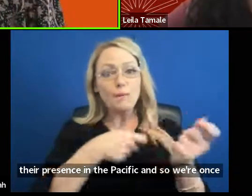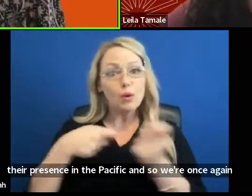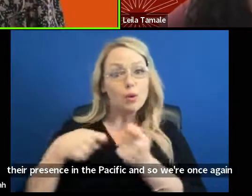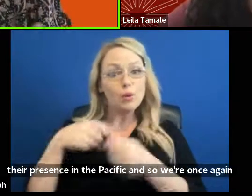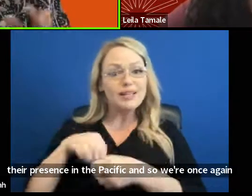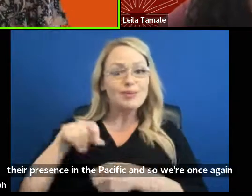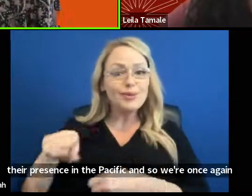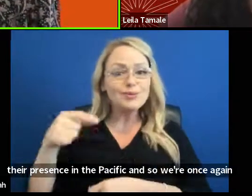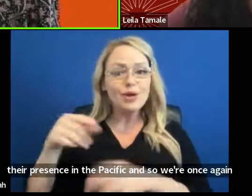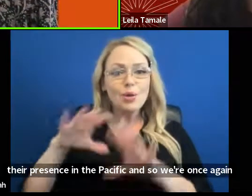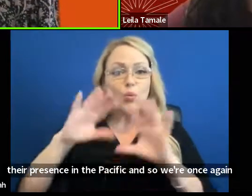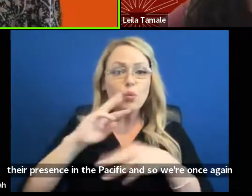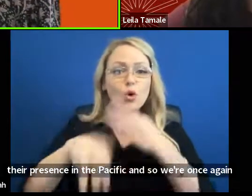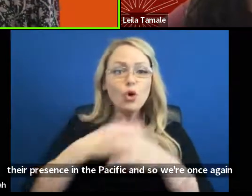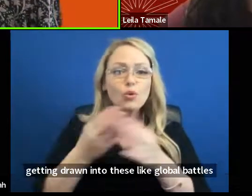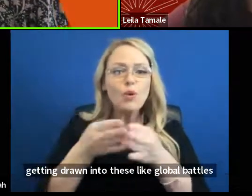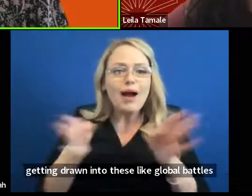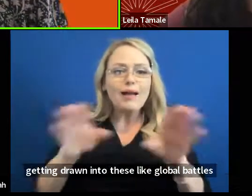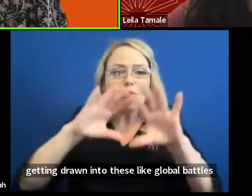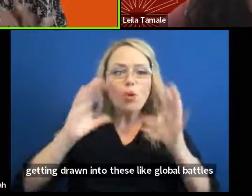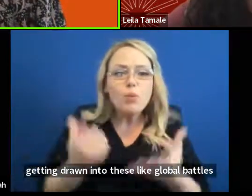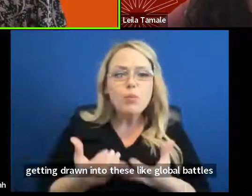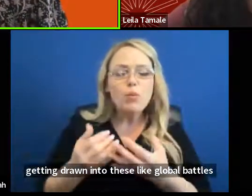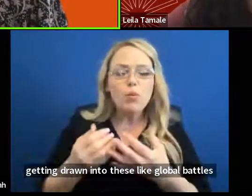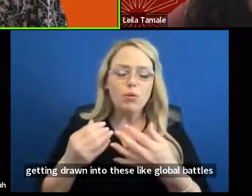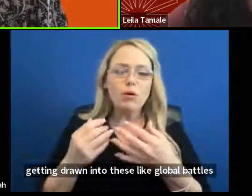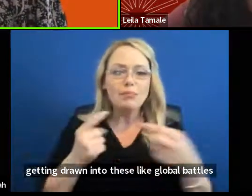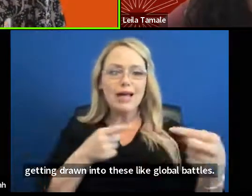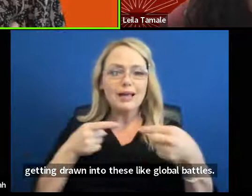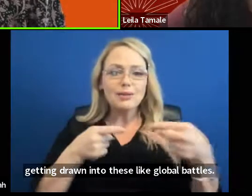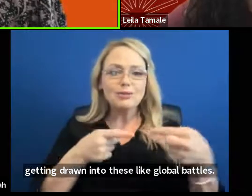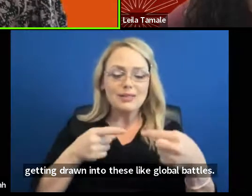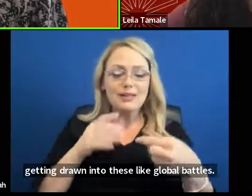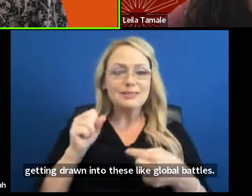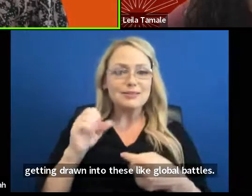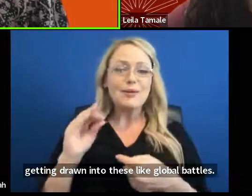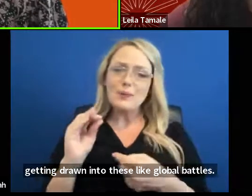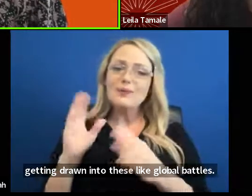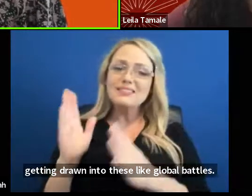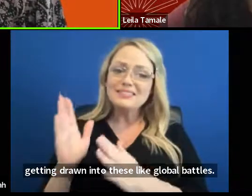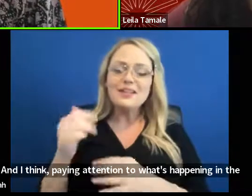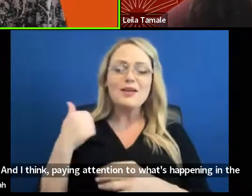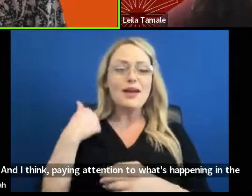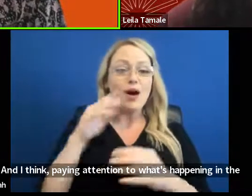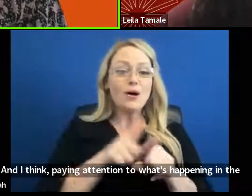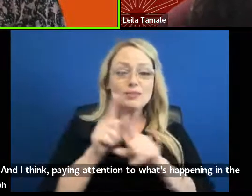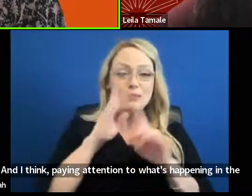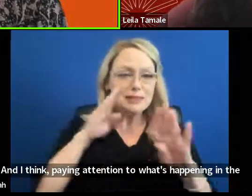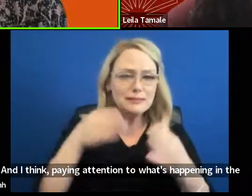paying attention to what's happening in the Pacific right now to our own islands is really critical.